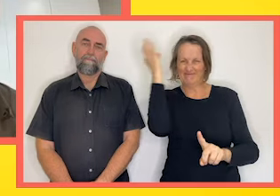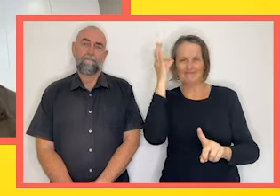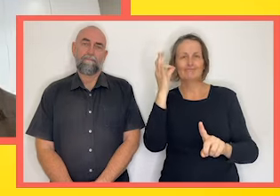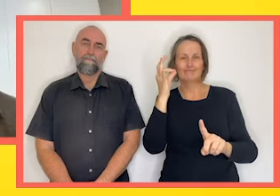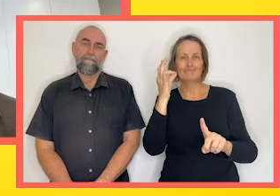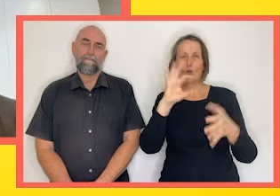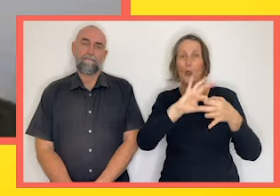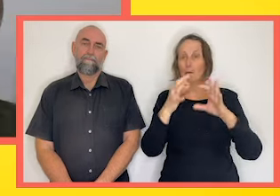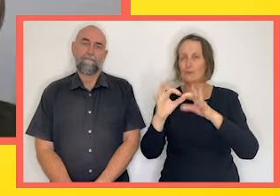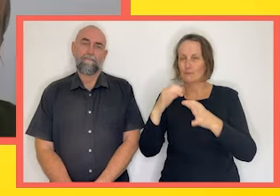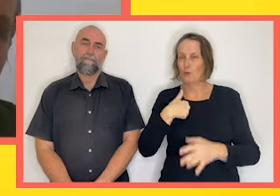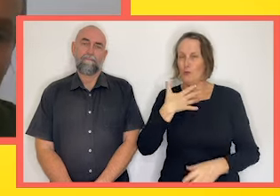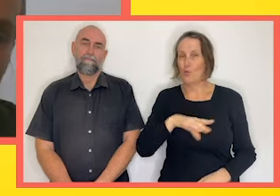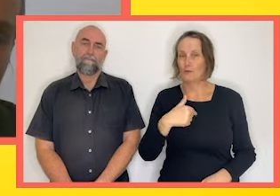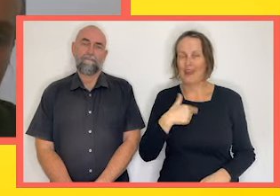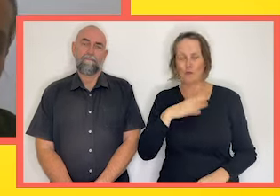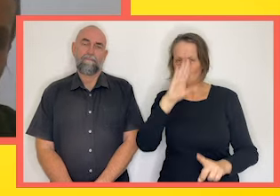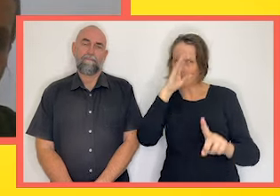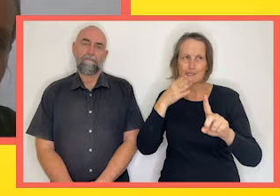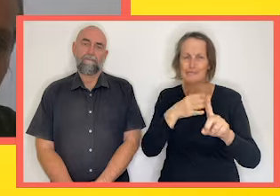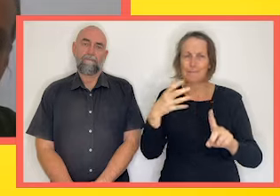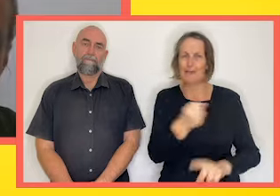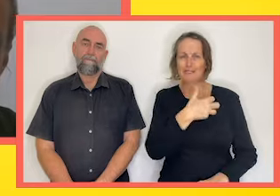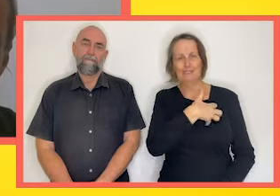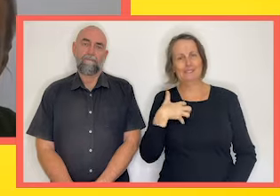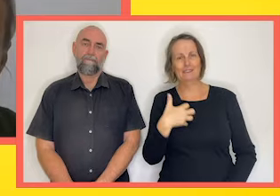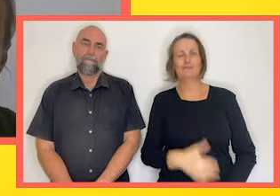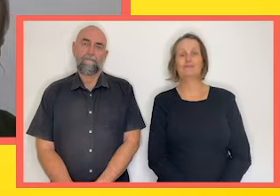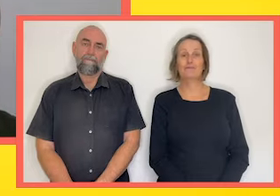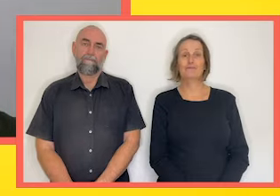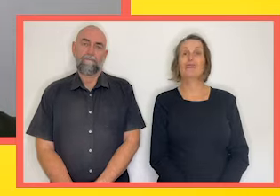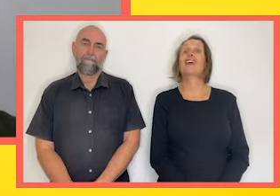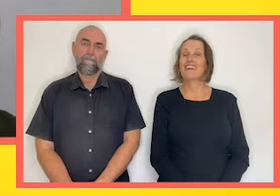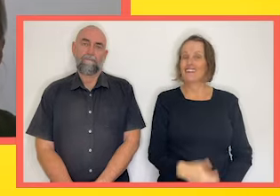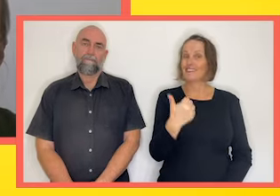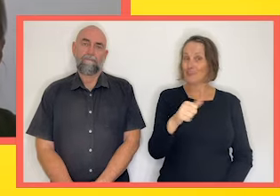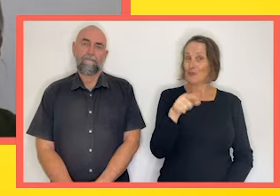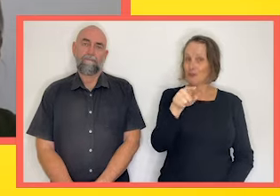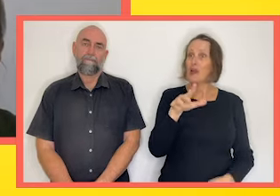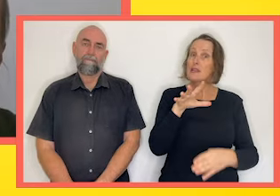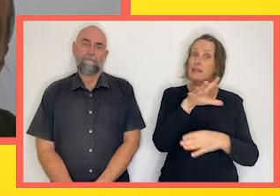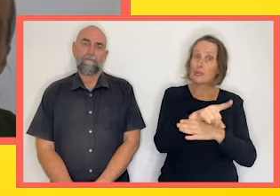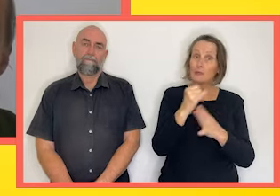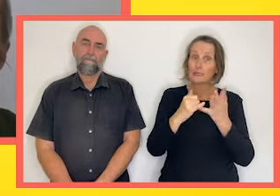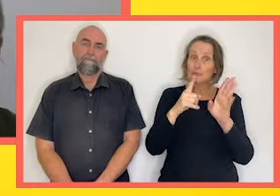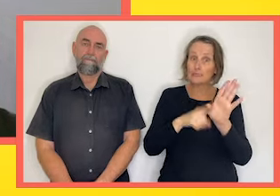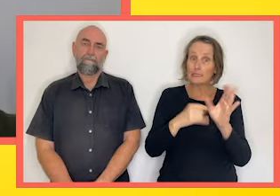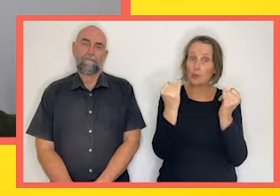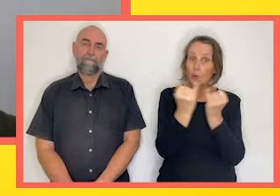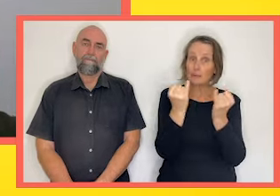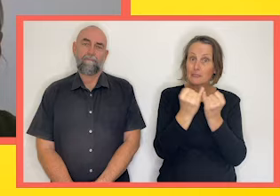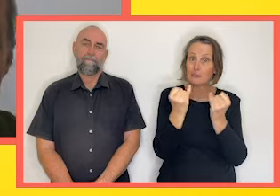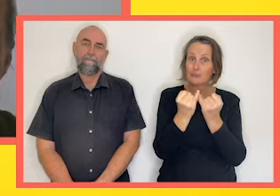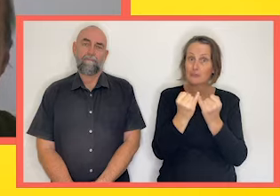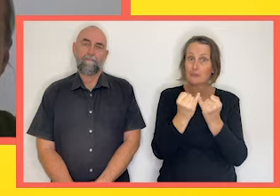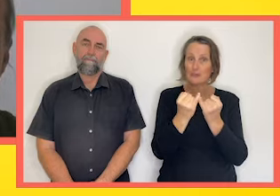it. That's right. And talking about that dream and goal, you're off to Sydney next week for another competition. How important is racing with all